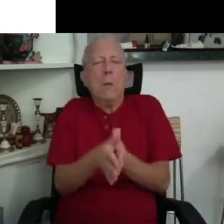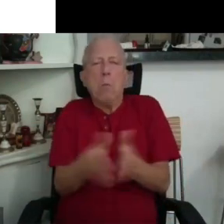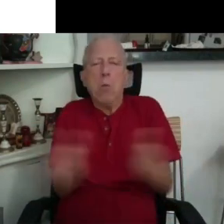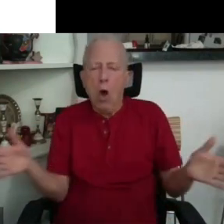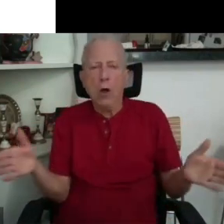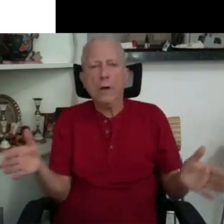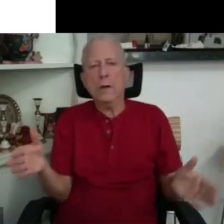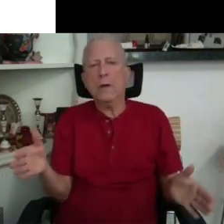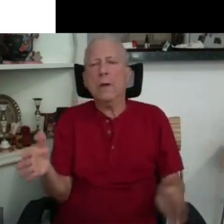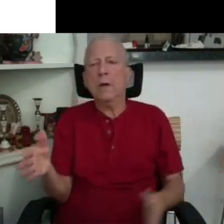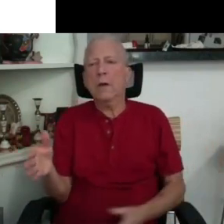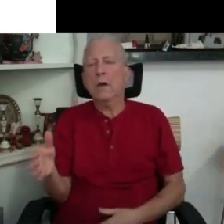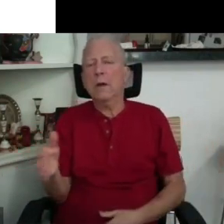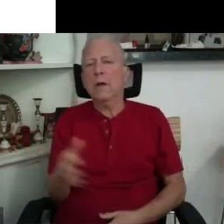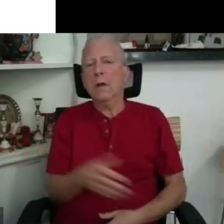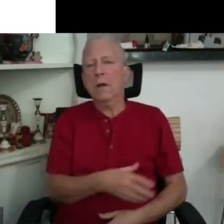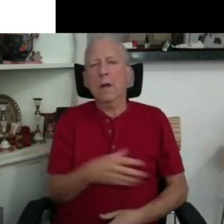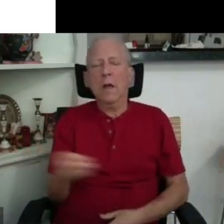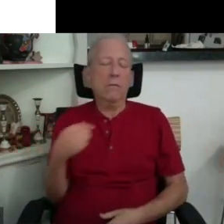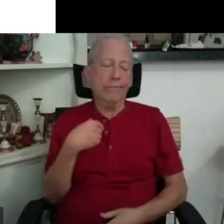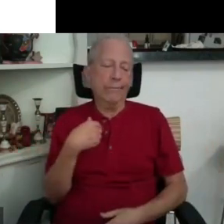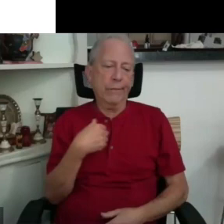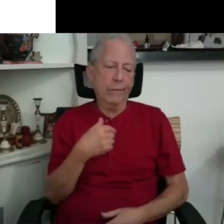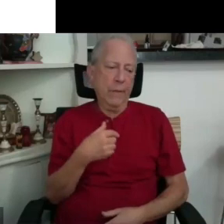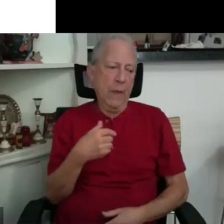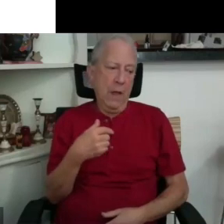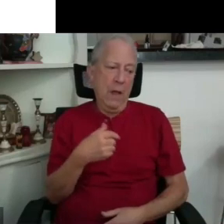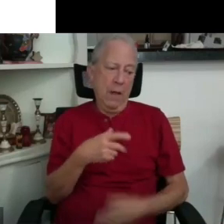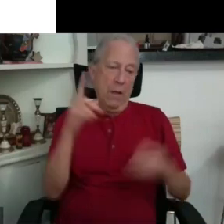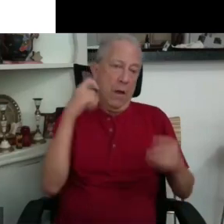the federal government lots of avenues to crack down on terrorist supporters.